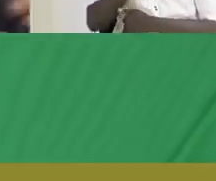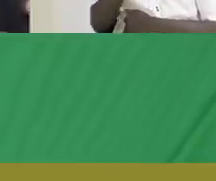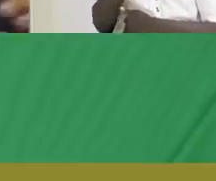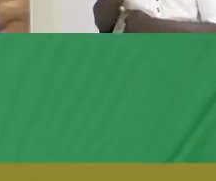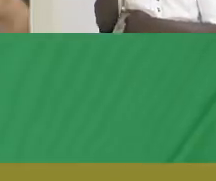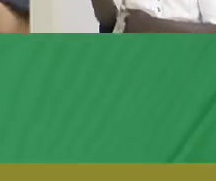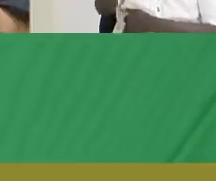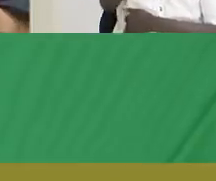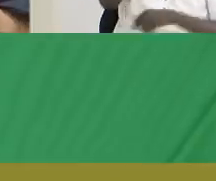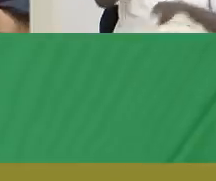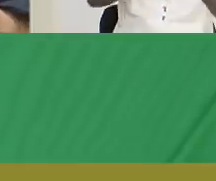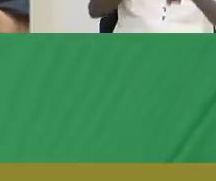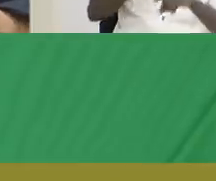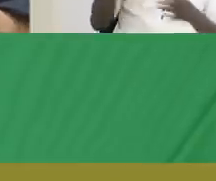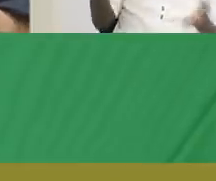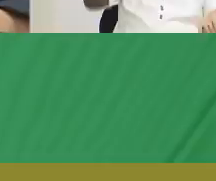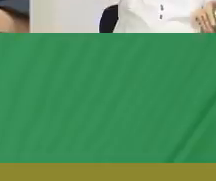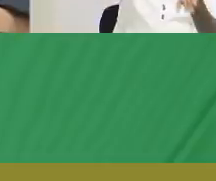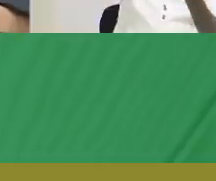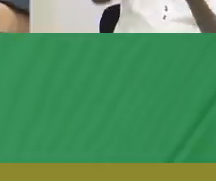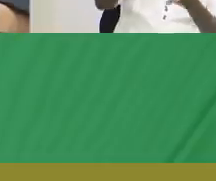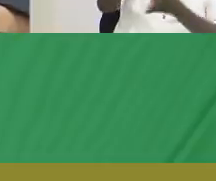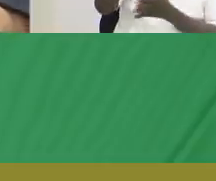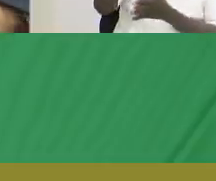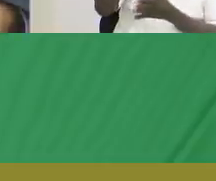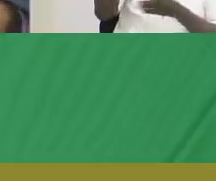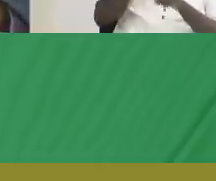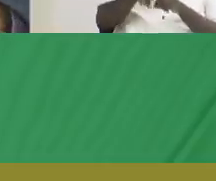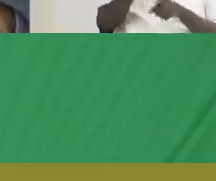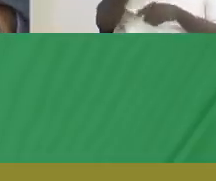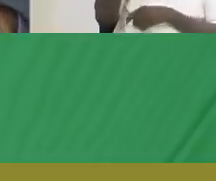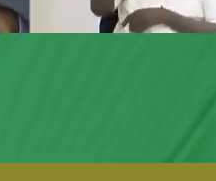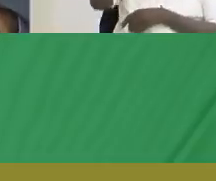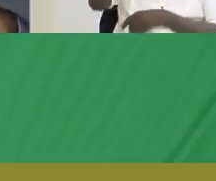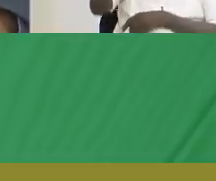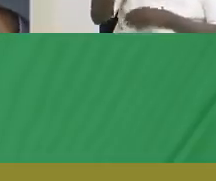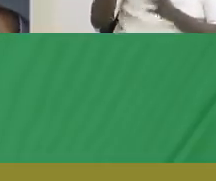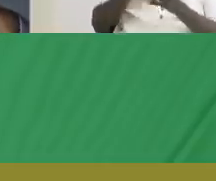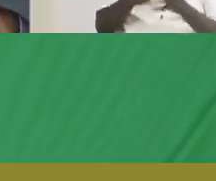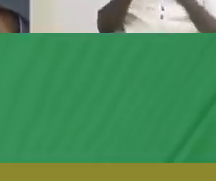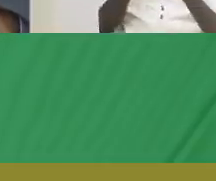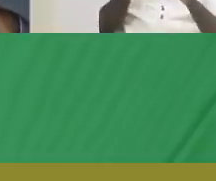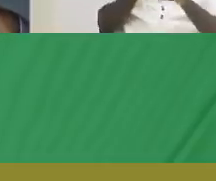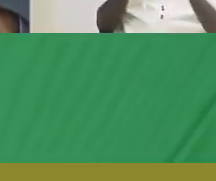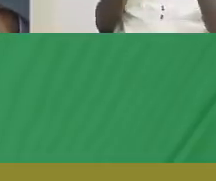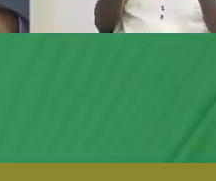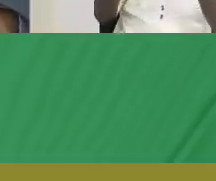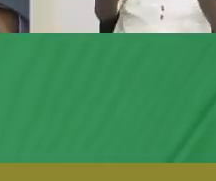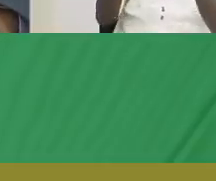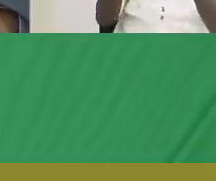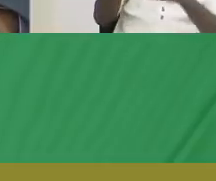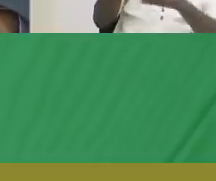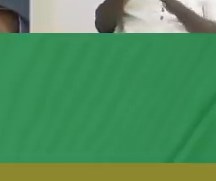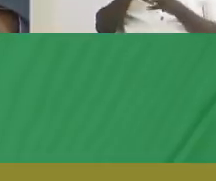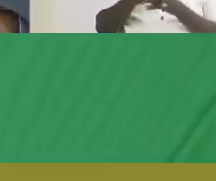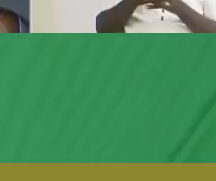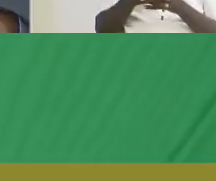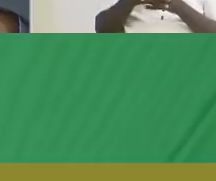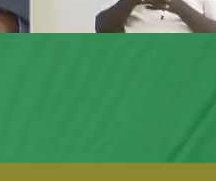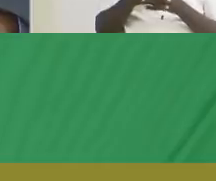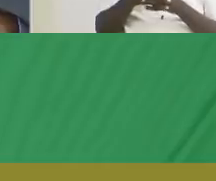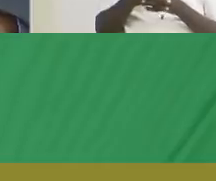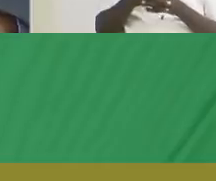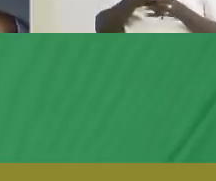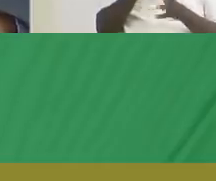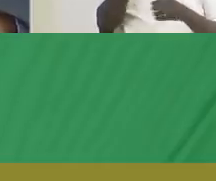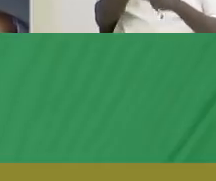But by then there were no mobile phones. You call the house and leave your number. They called and informed me of this. And he begged me,